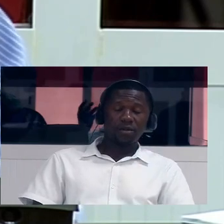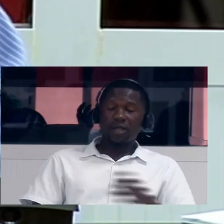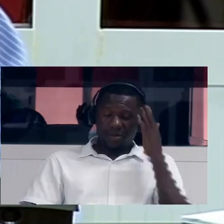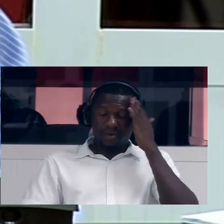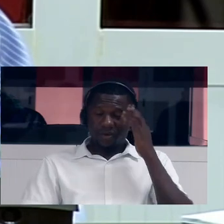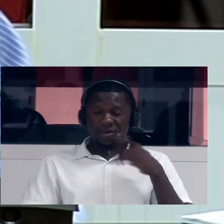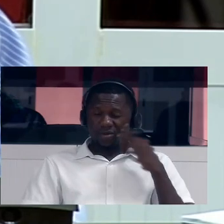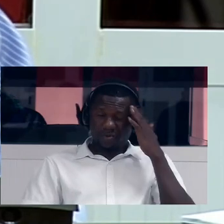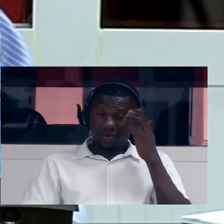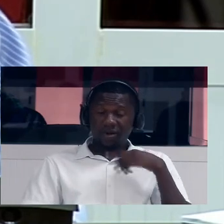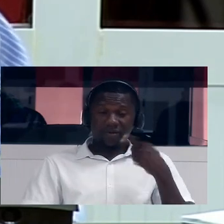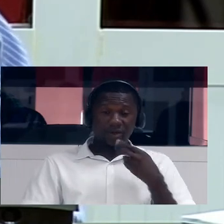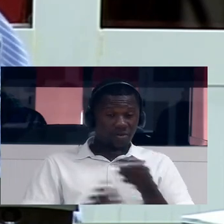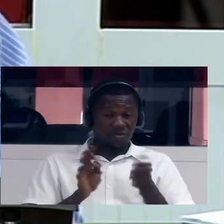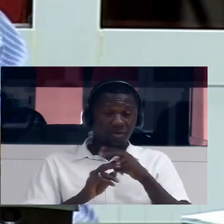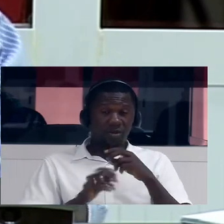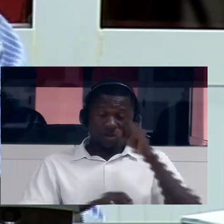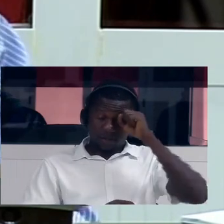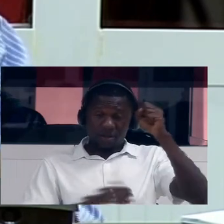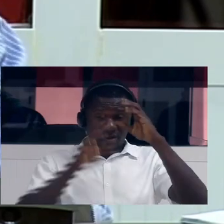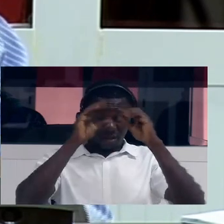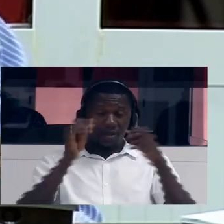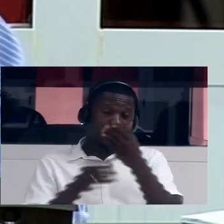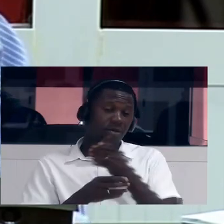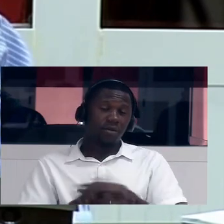To State House, of course. So then I started having rumors.